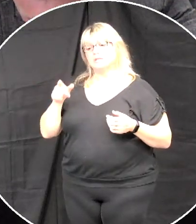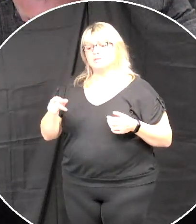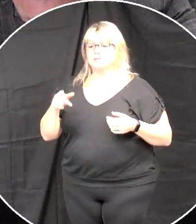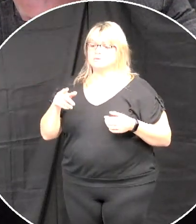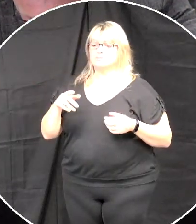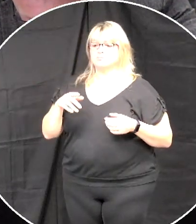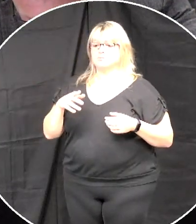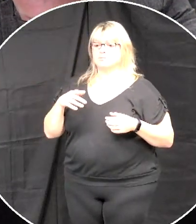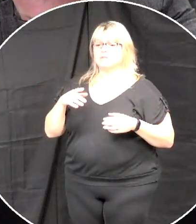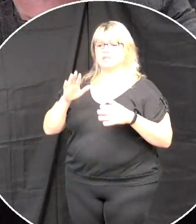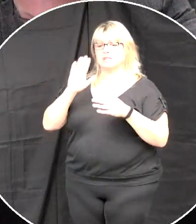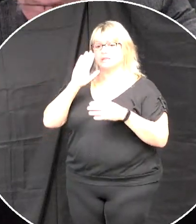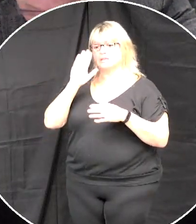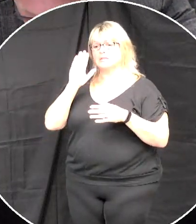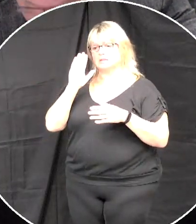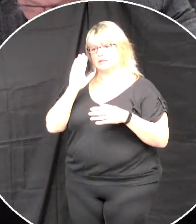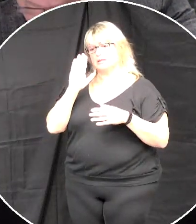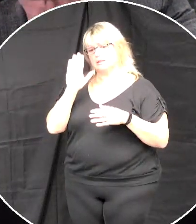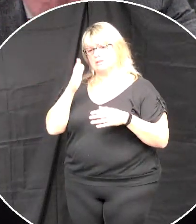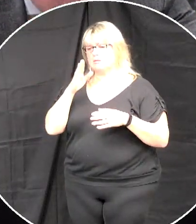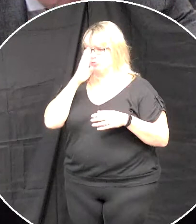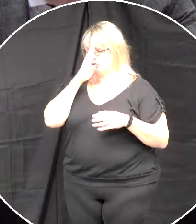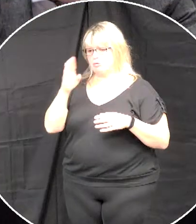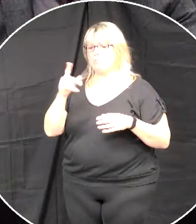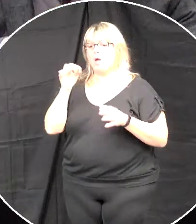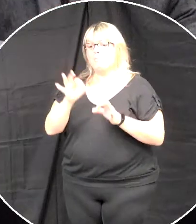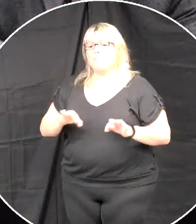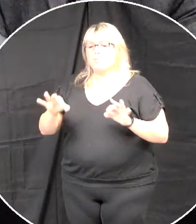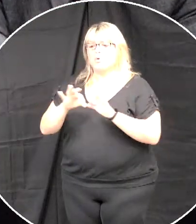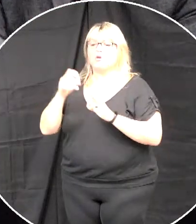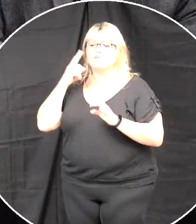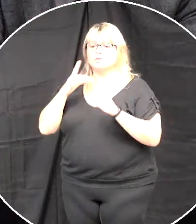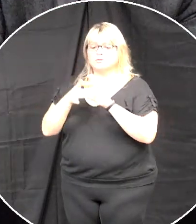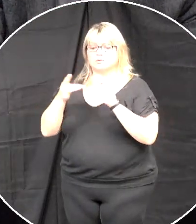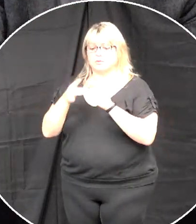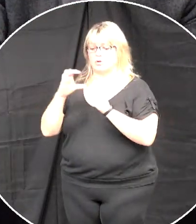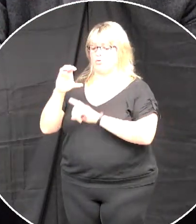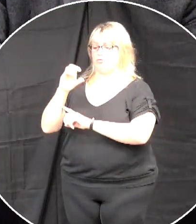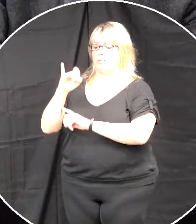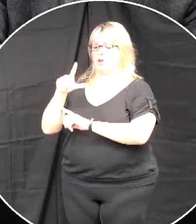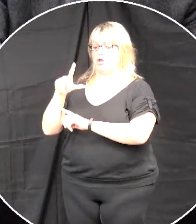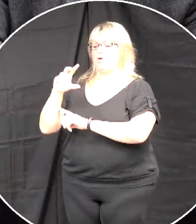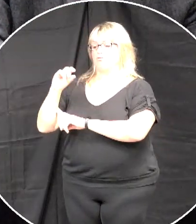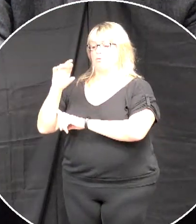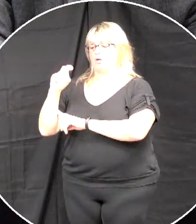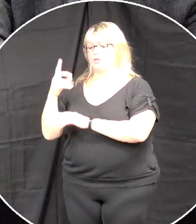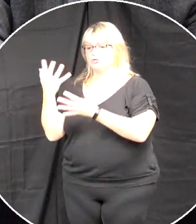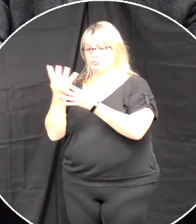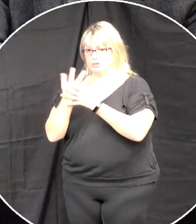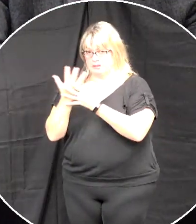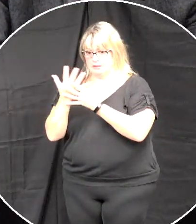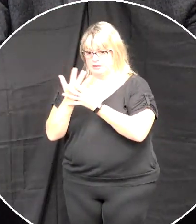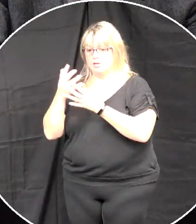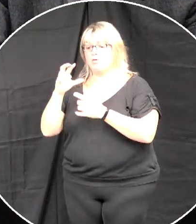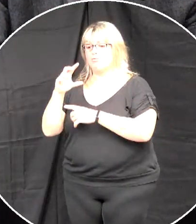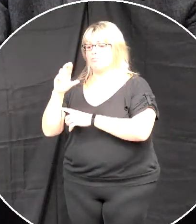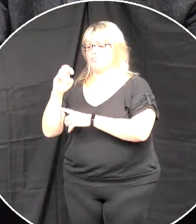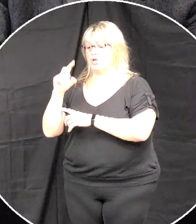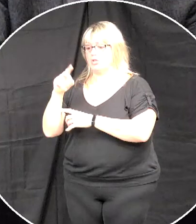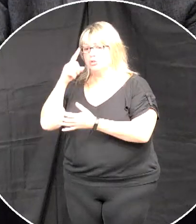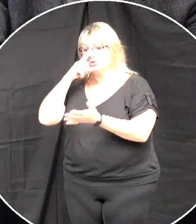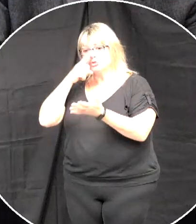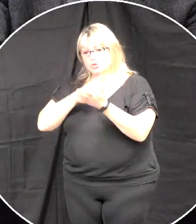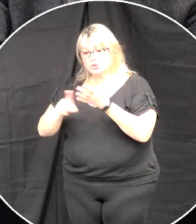straightforward, but important as well in context. The criminal records screening and vulnerable sector check policy of the